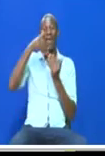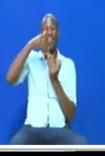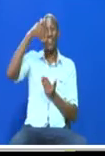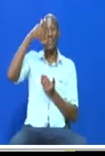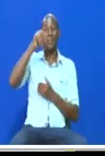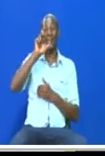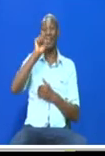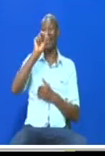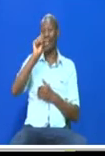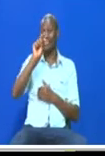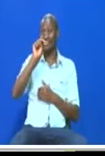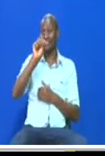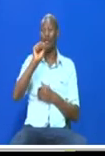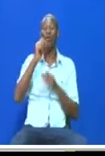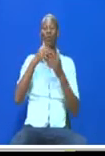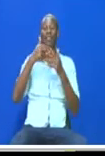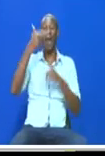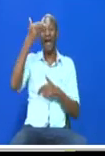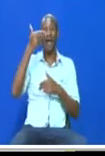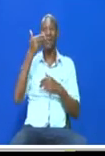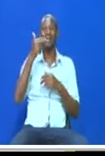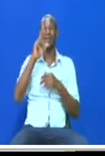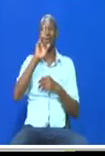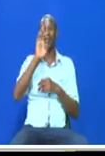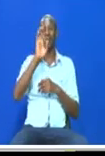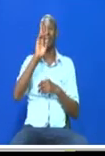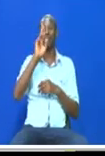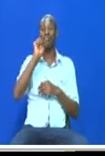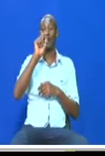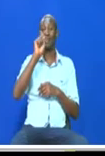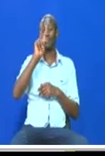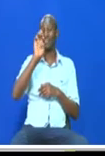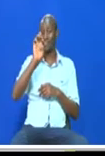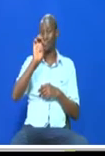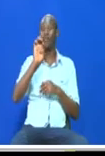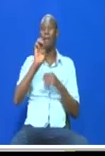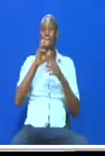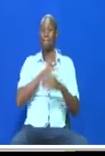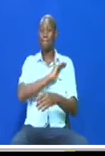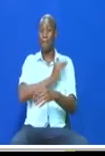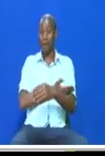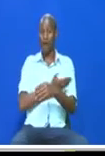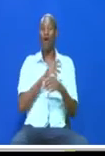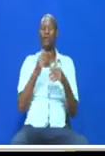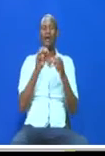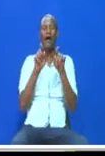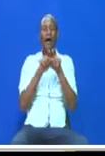lens with high refractive power as compared to the distance of the